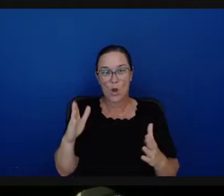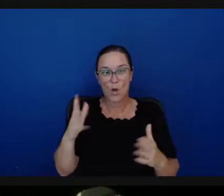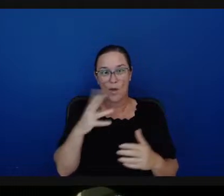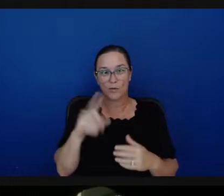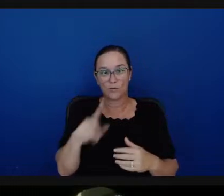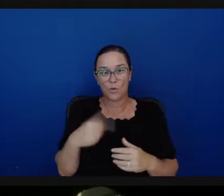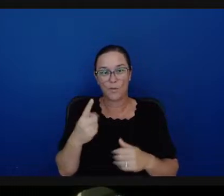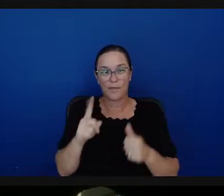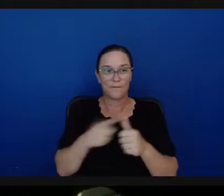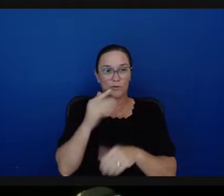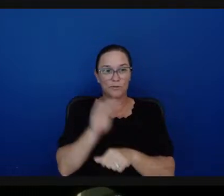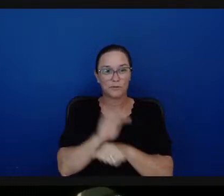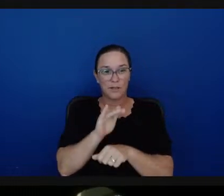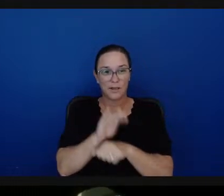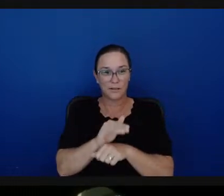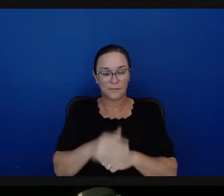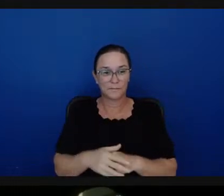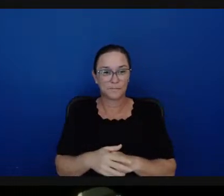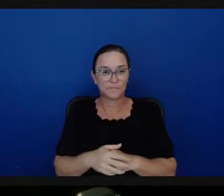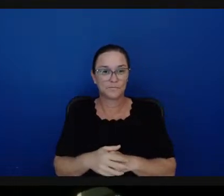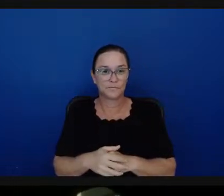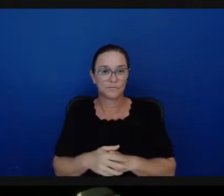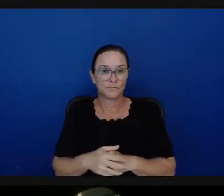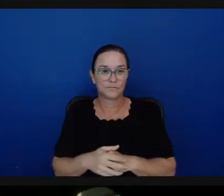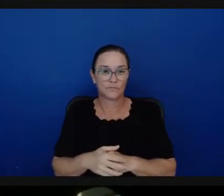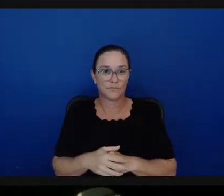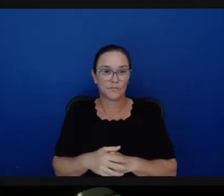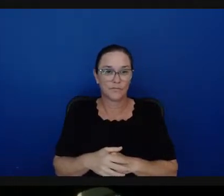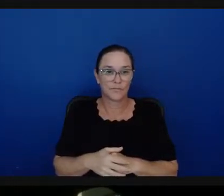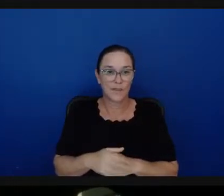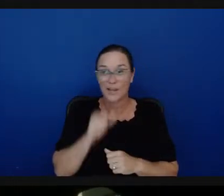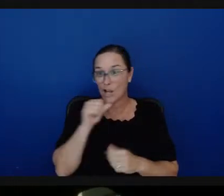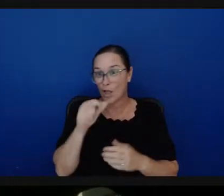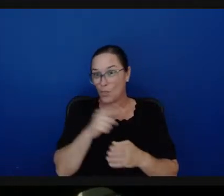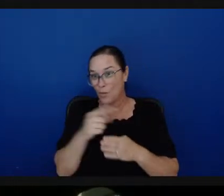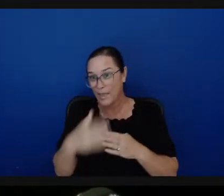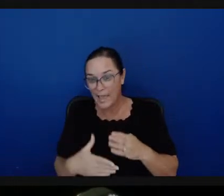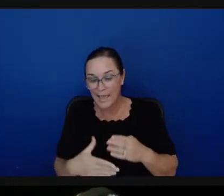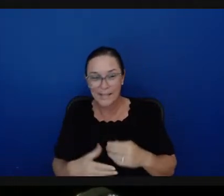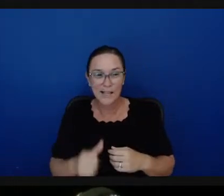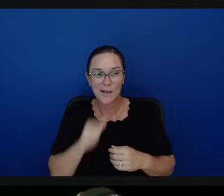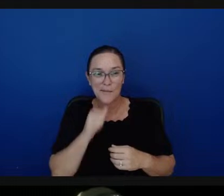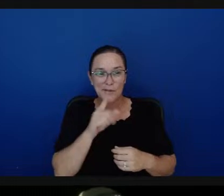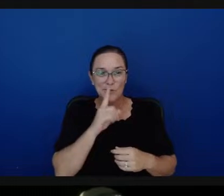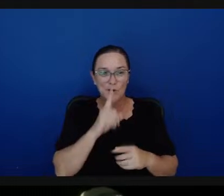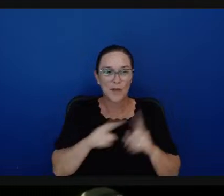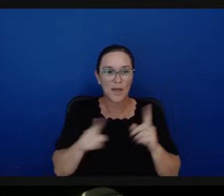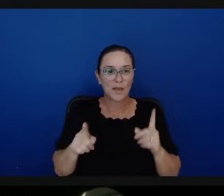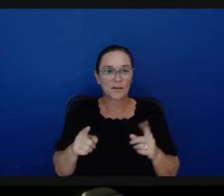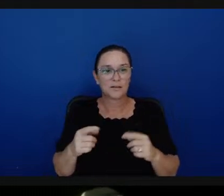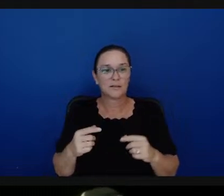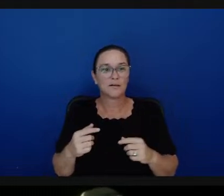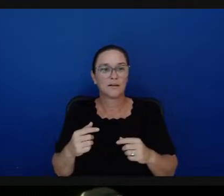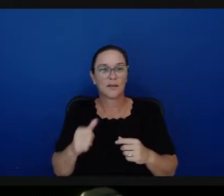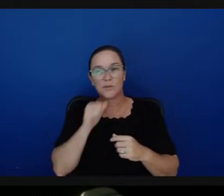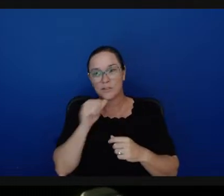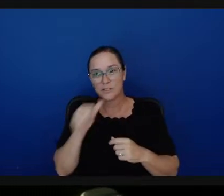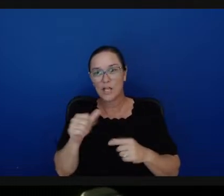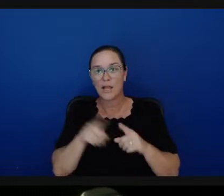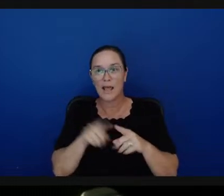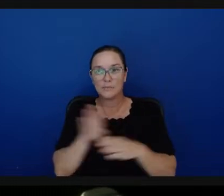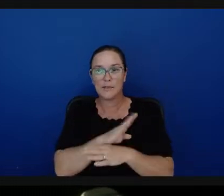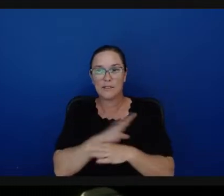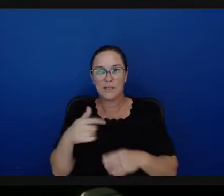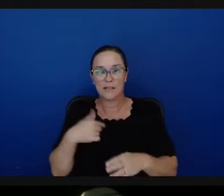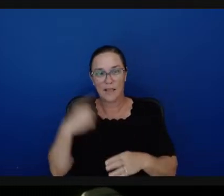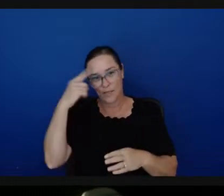night, and not the weekend. Yeah, I'm not sure, but yeah, it was actually not as busy as I expected. But it's also a little bit